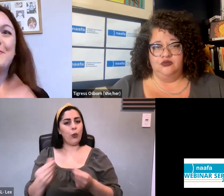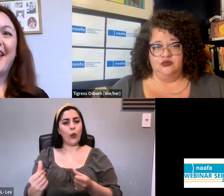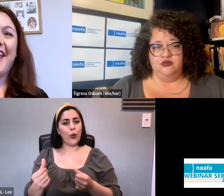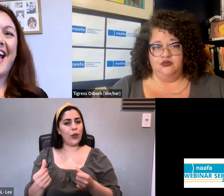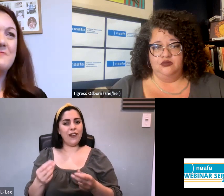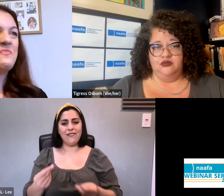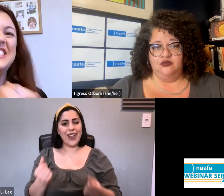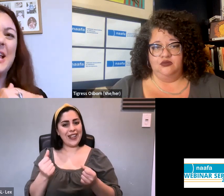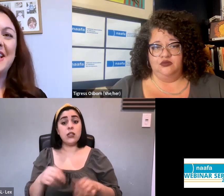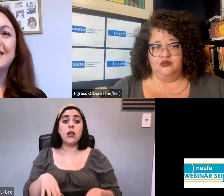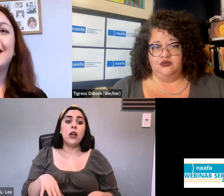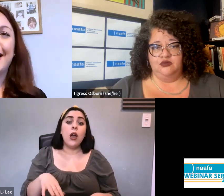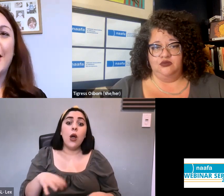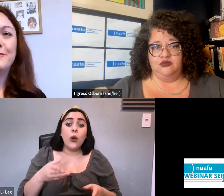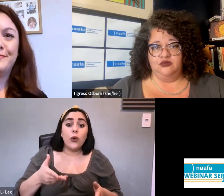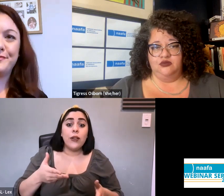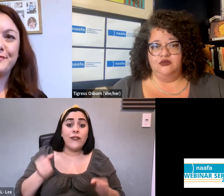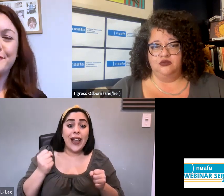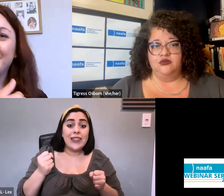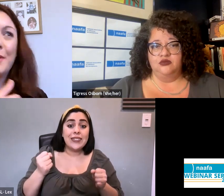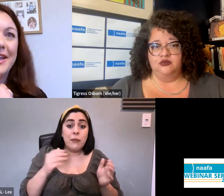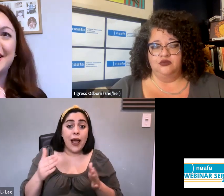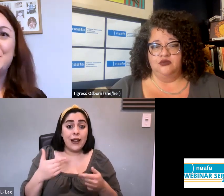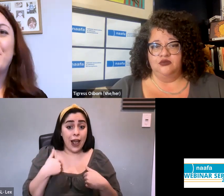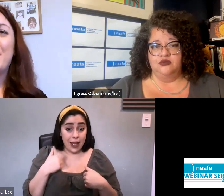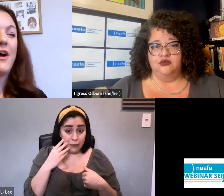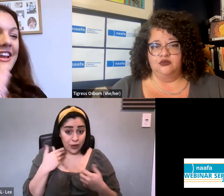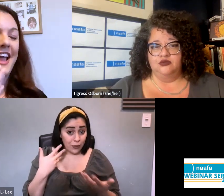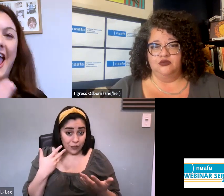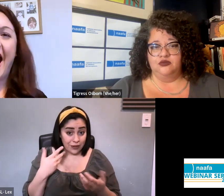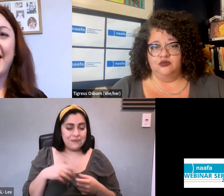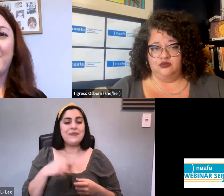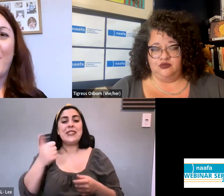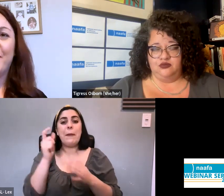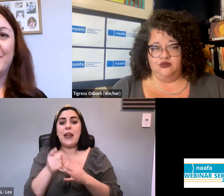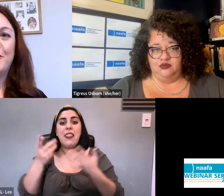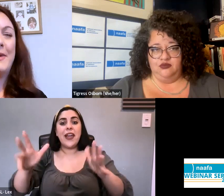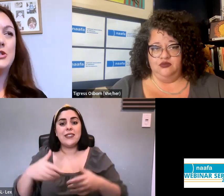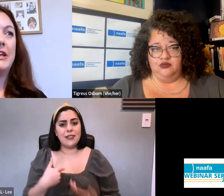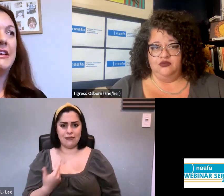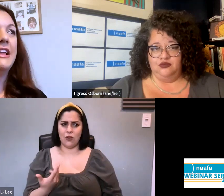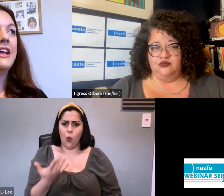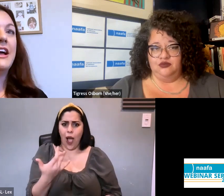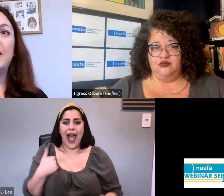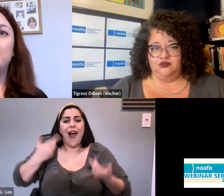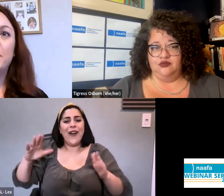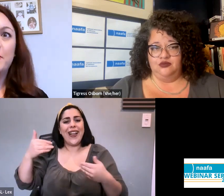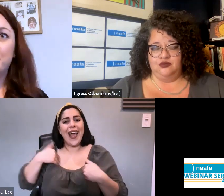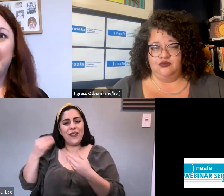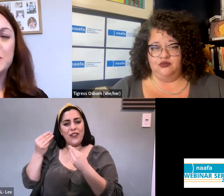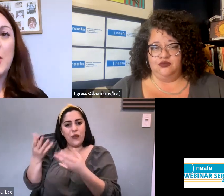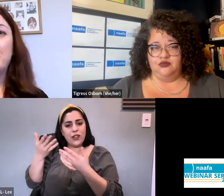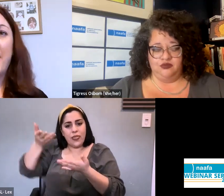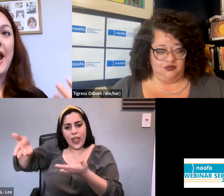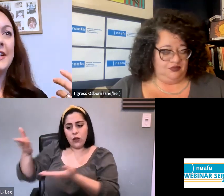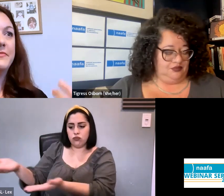quickest arrangement I had, 10 minutes in and out, because they knew what they wanted. I had all the information.